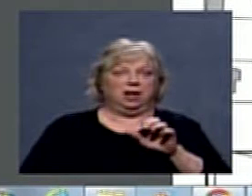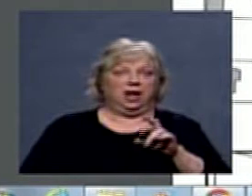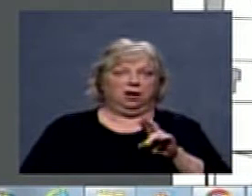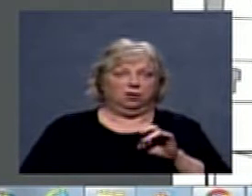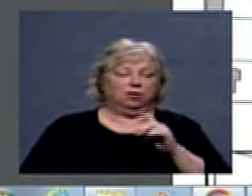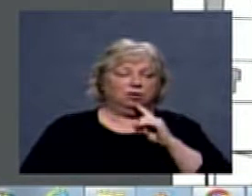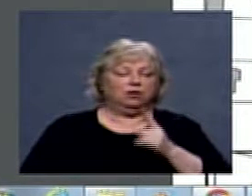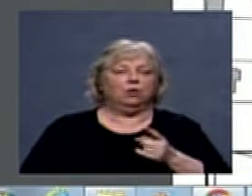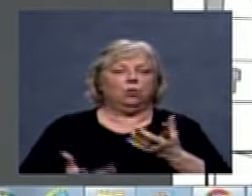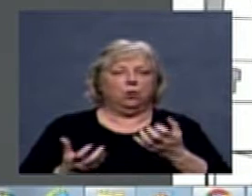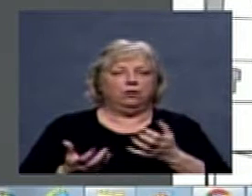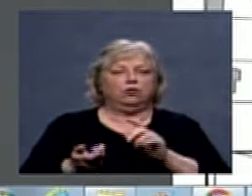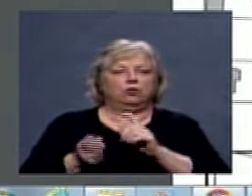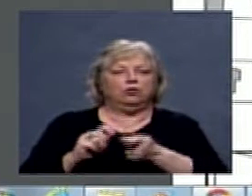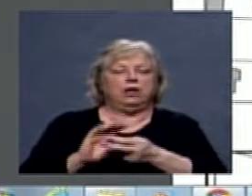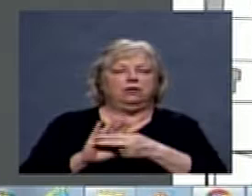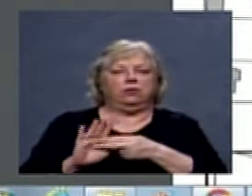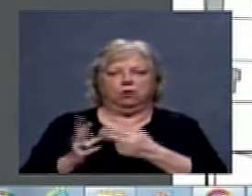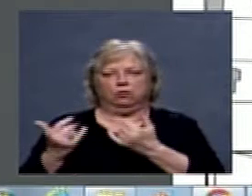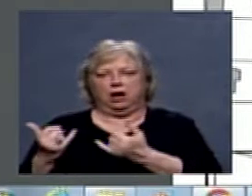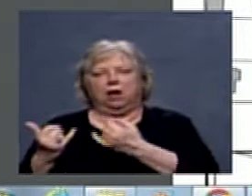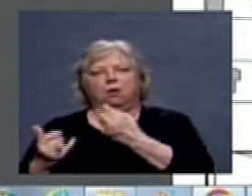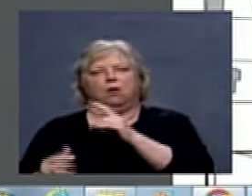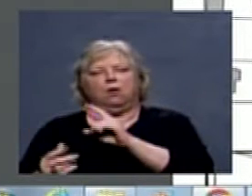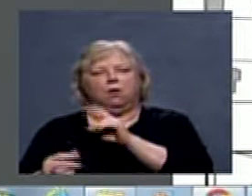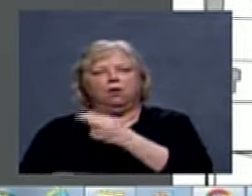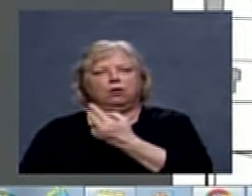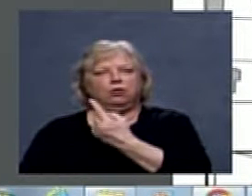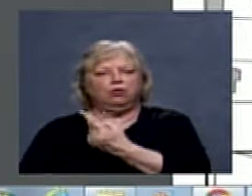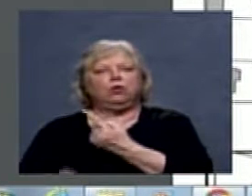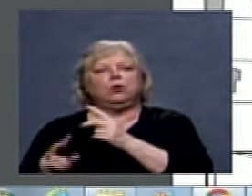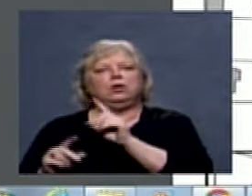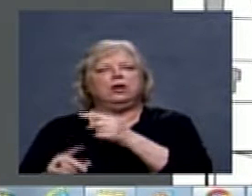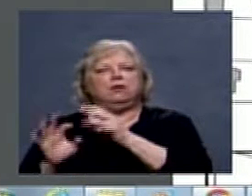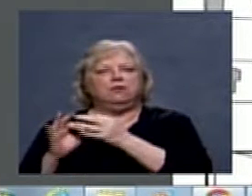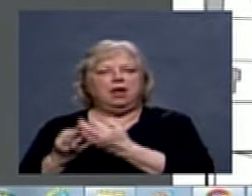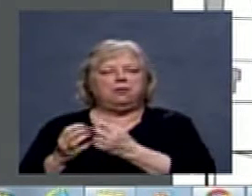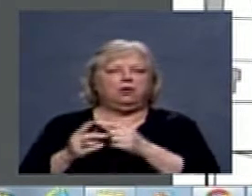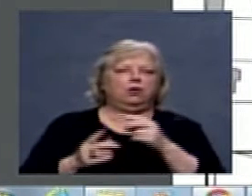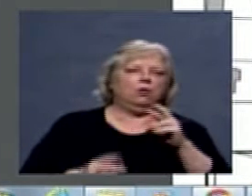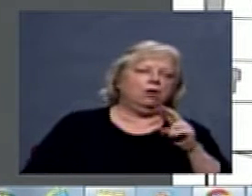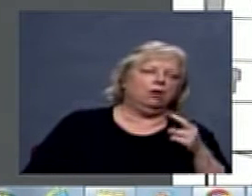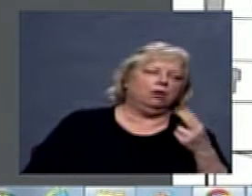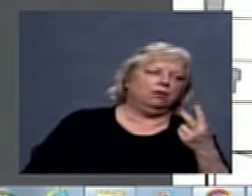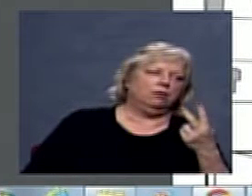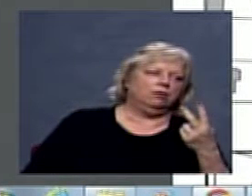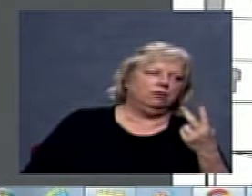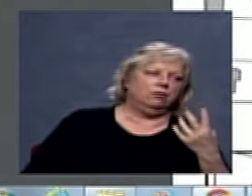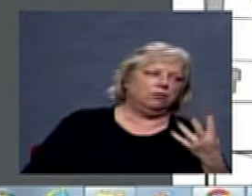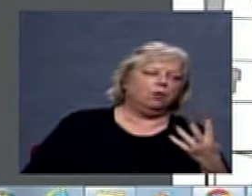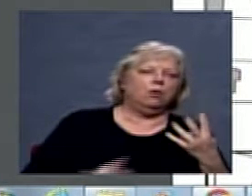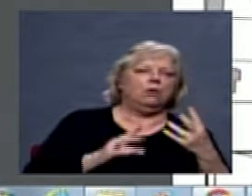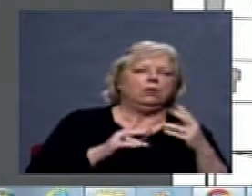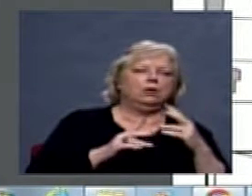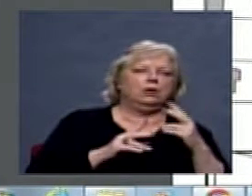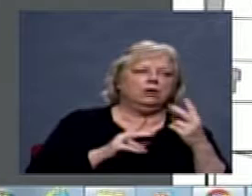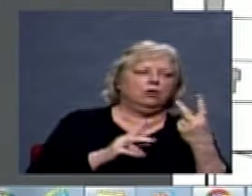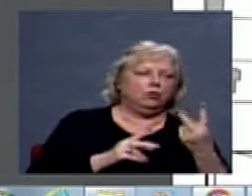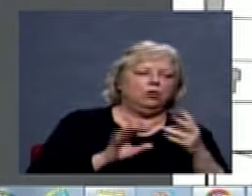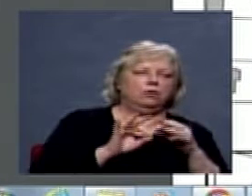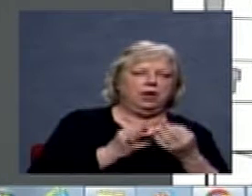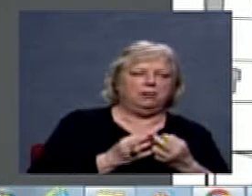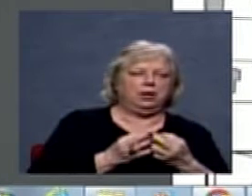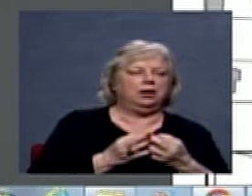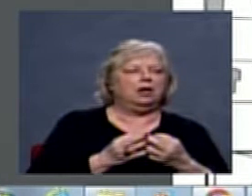requesting to rezone the property from R2 Single Family District to R4 Two Family District. The property is located on the west side of Perry Street, north of West